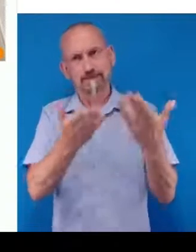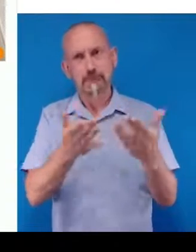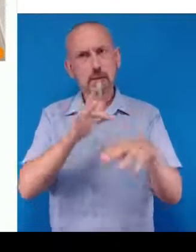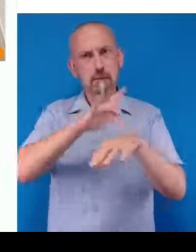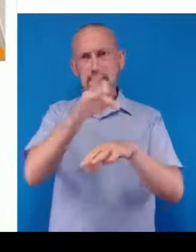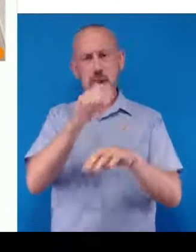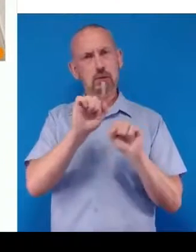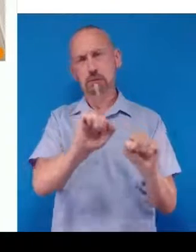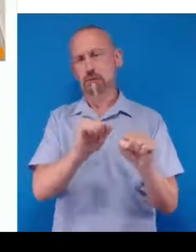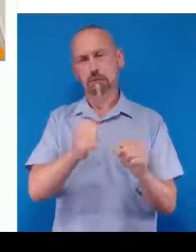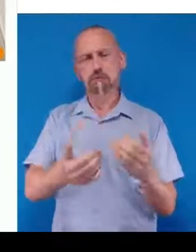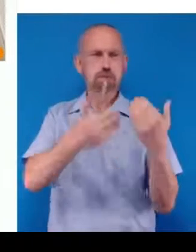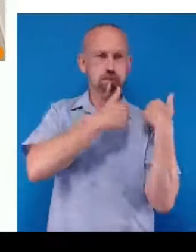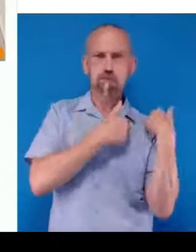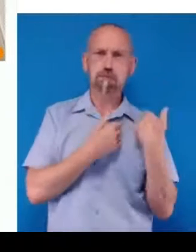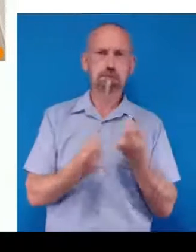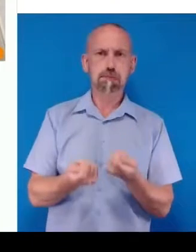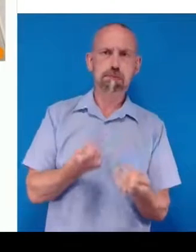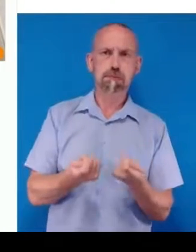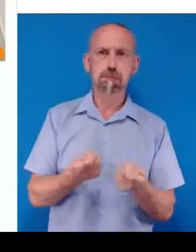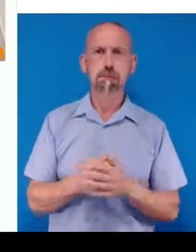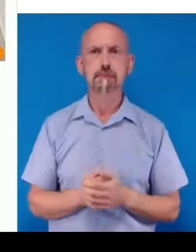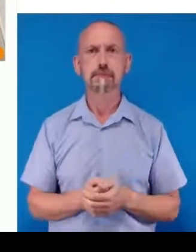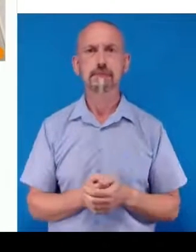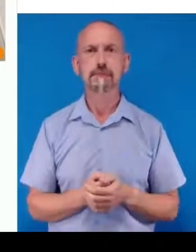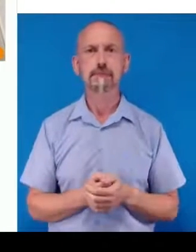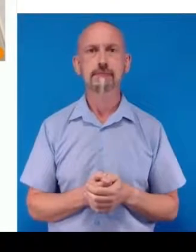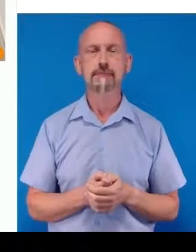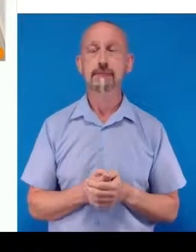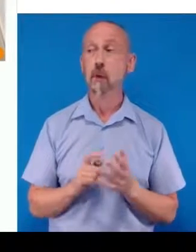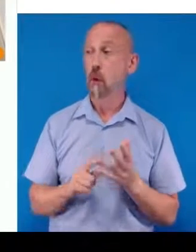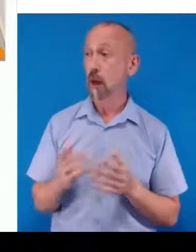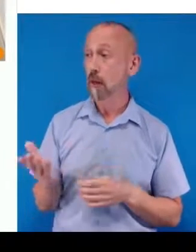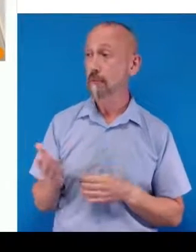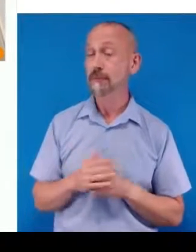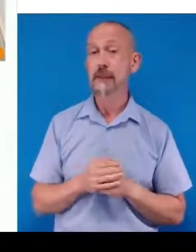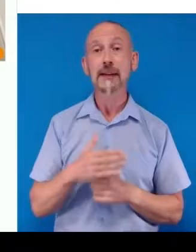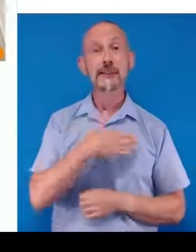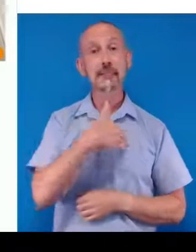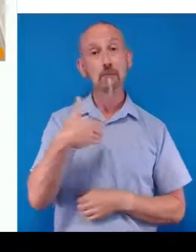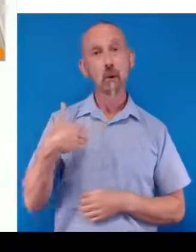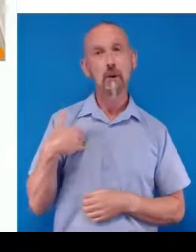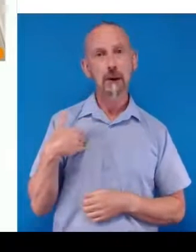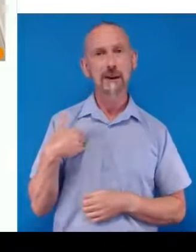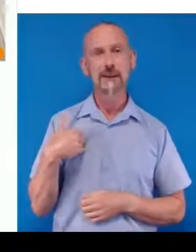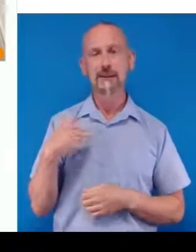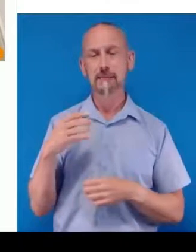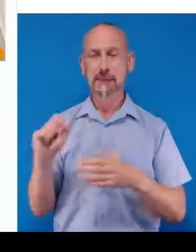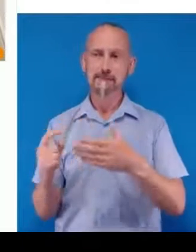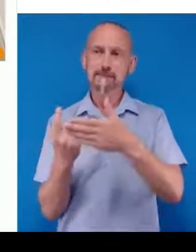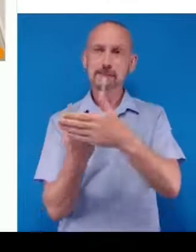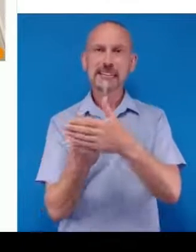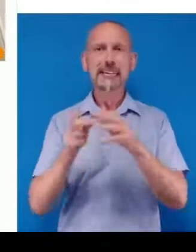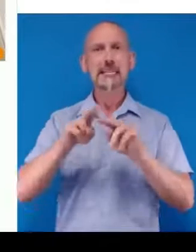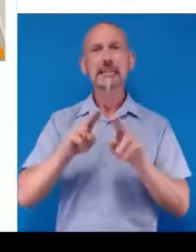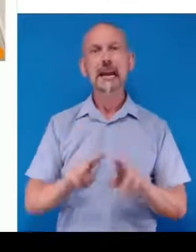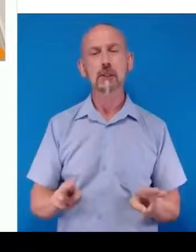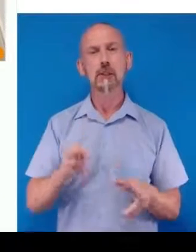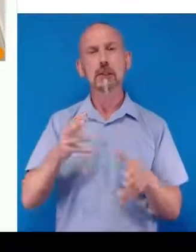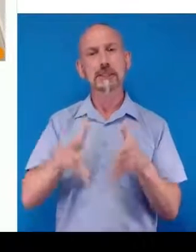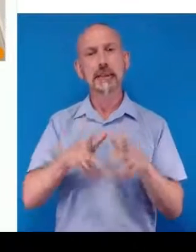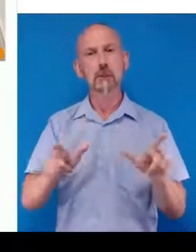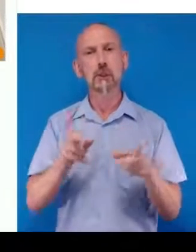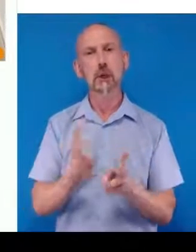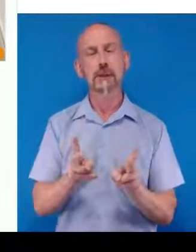well. We did an event this morning which had an international sign language. She said, wow, this is the first time in the whole of lockdown where I've had